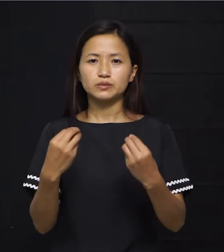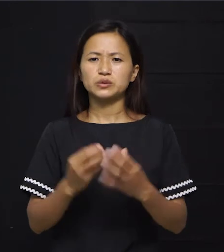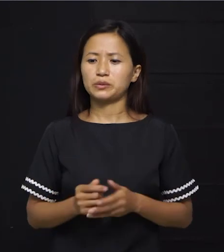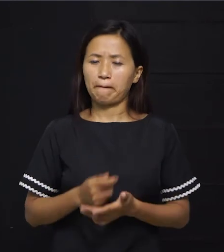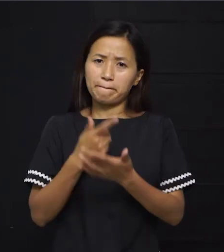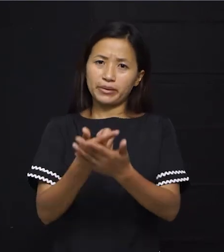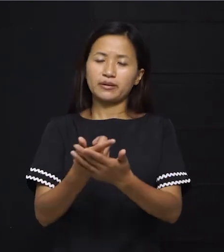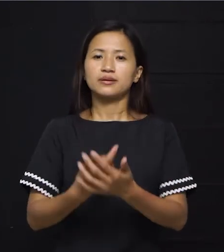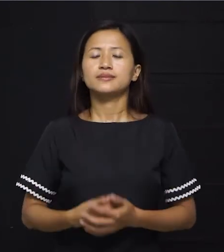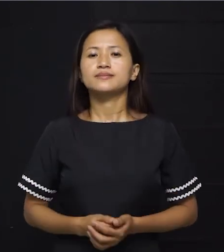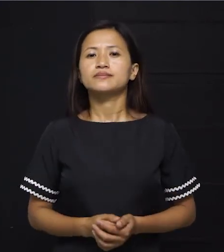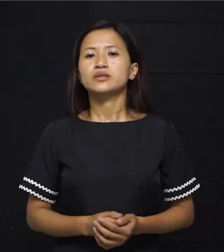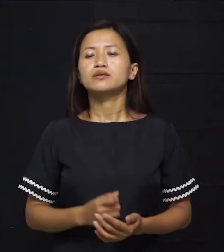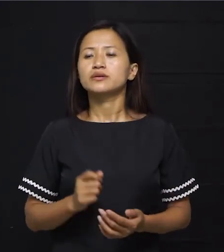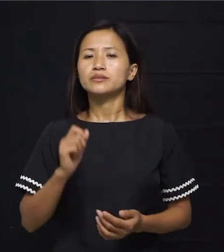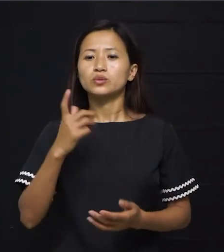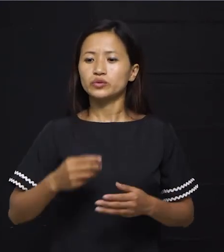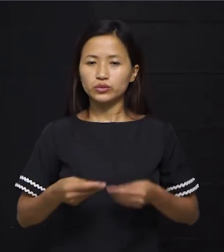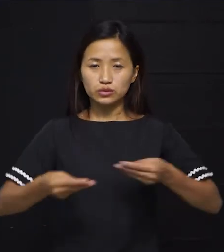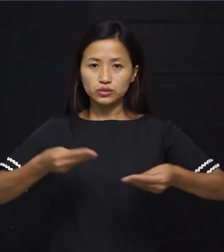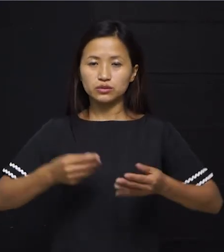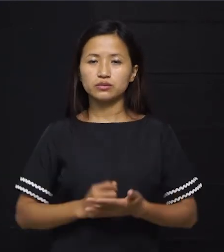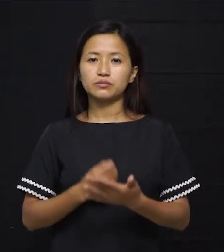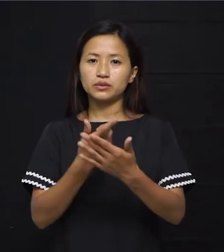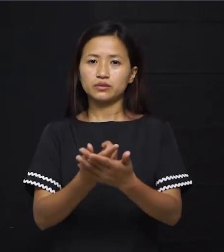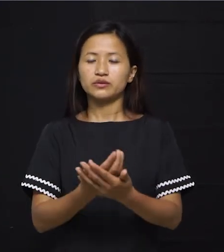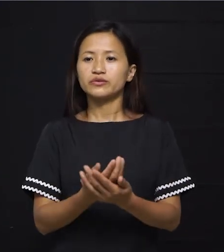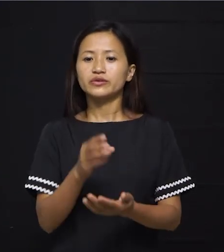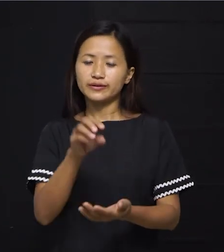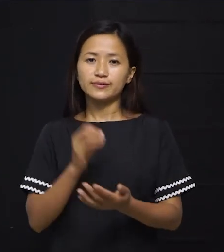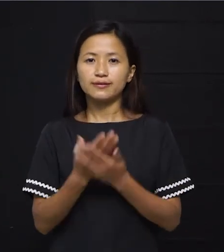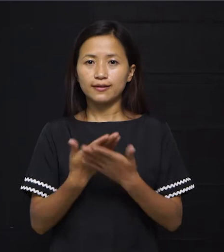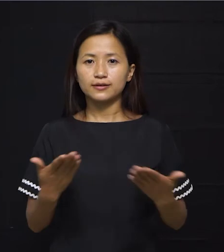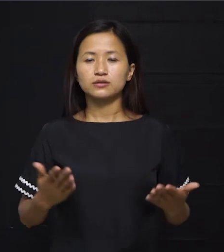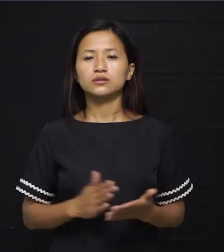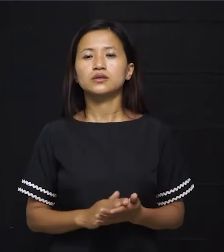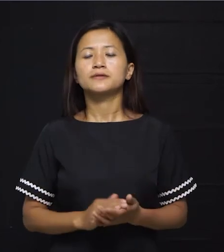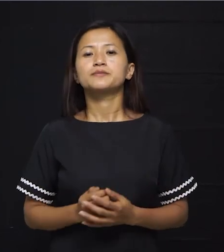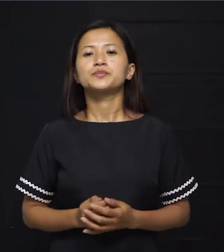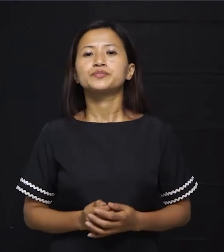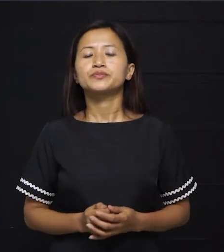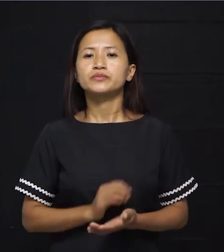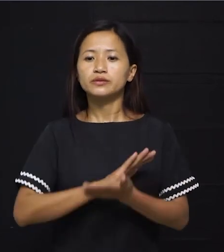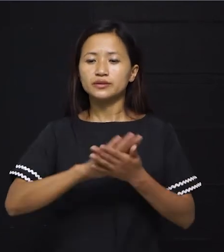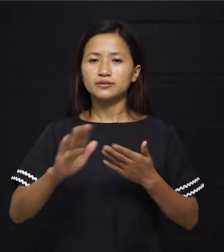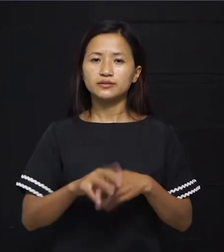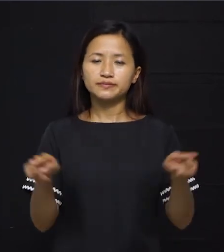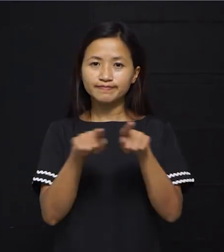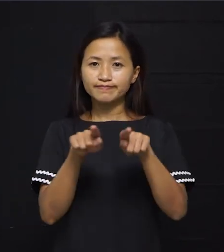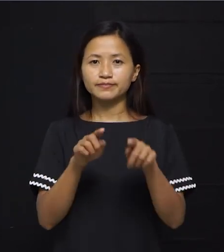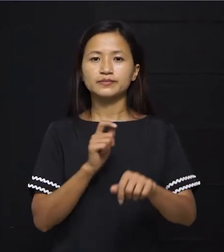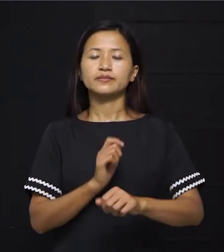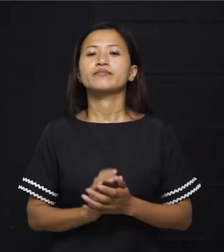if we go to the shop, we pay the money at the moment we get the product, right? He also should have done the same thing.